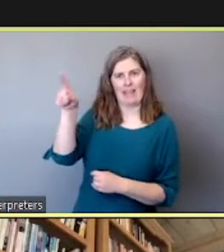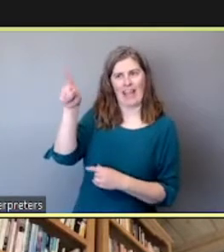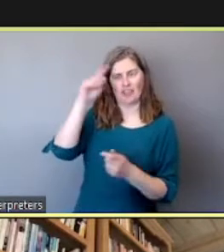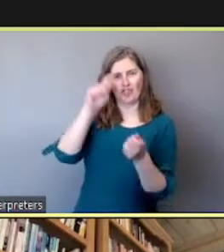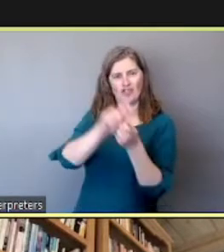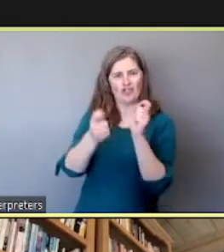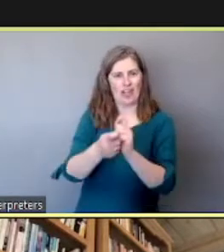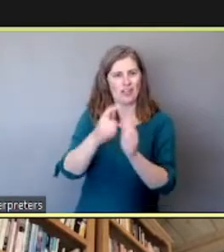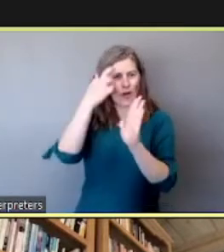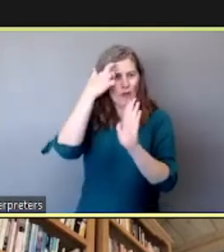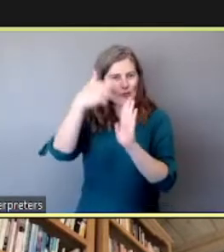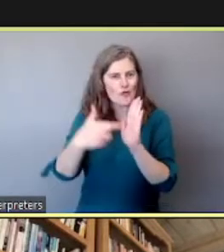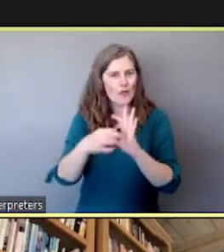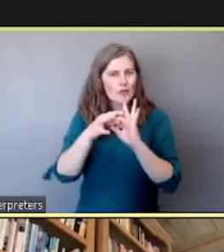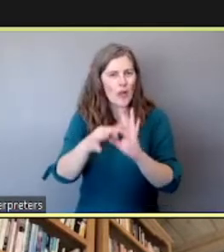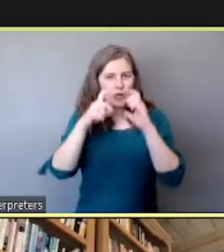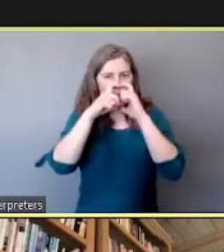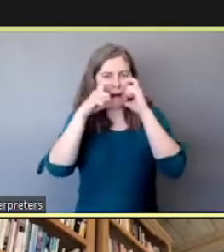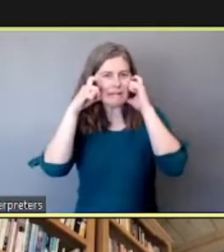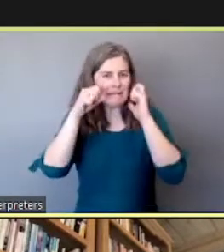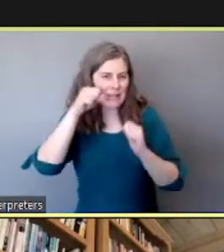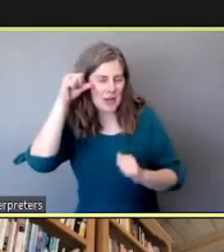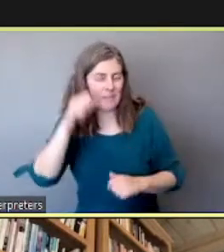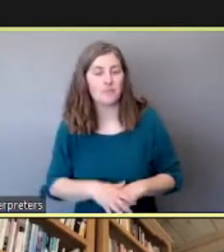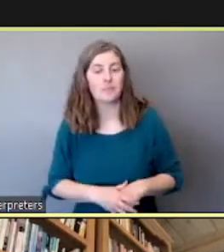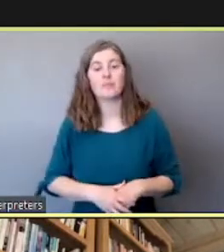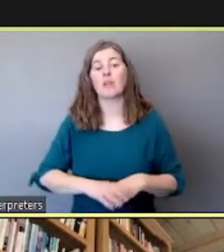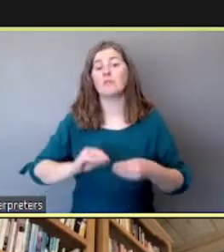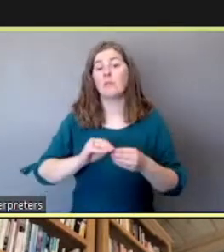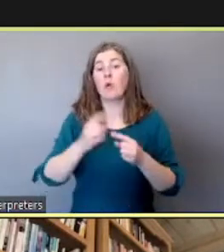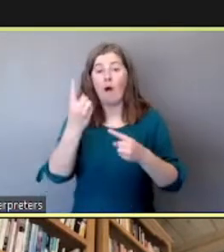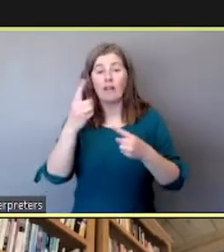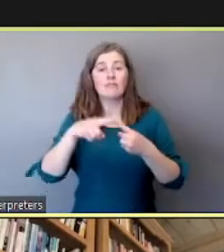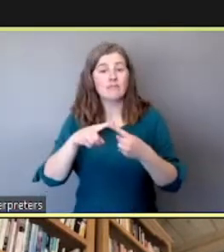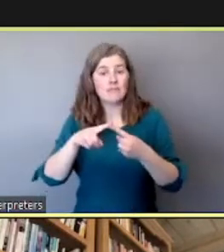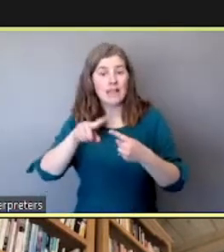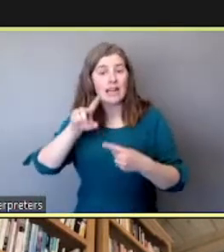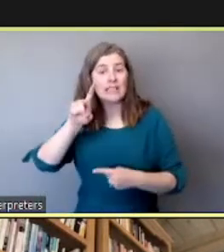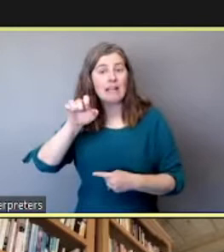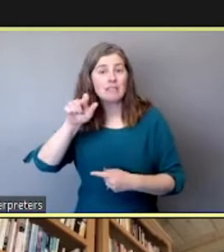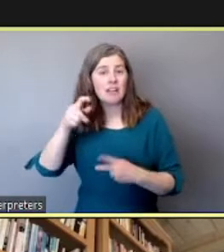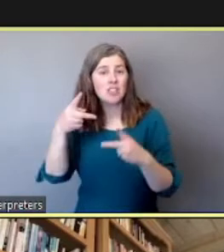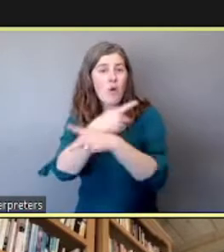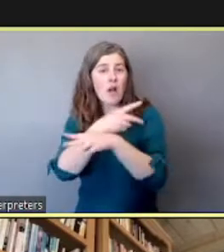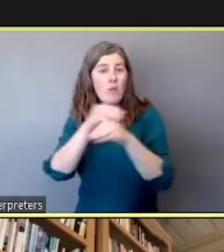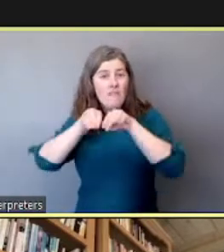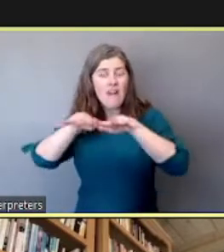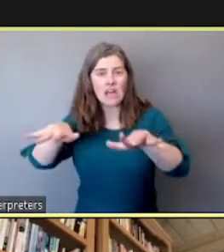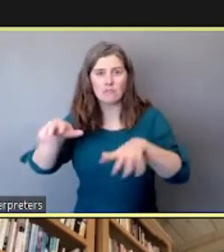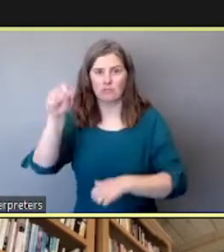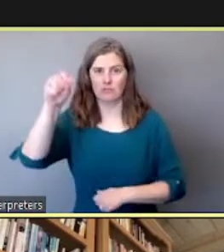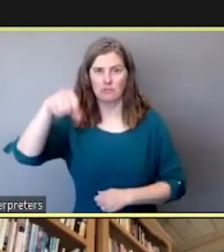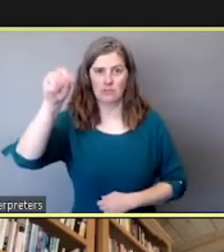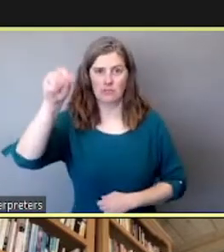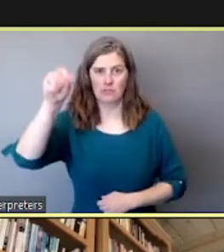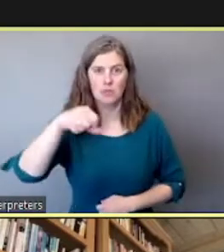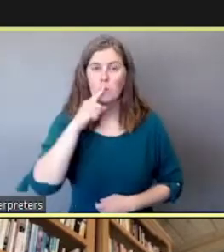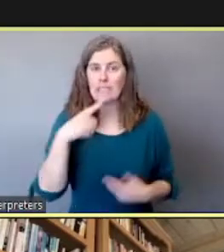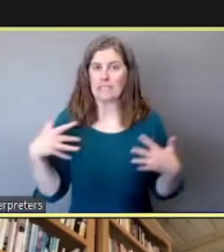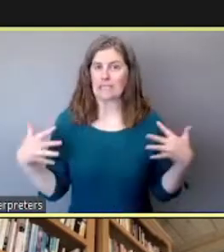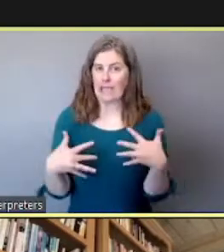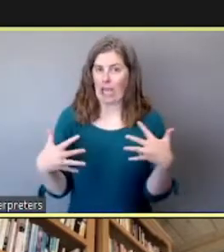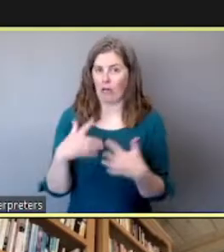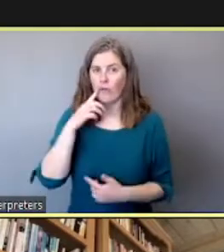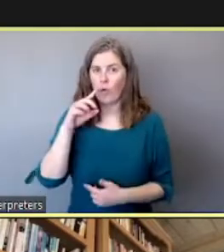masking guidance yesterday. So number 1, does it spread faster? Absolutely, and frighteningly so for Delta. Number